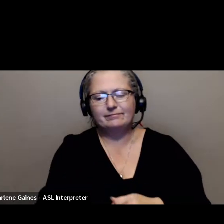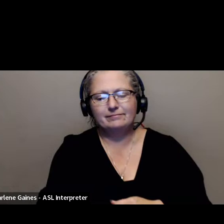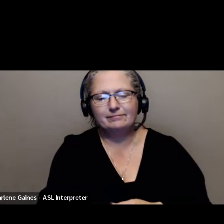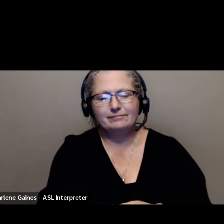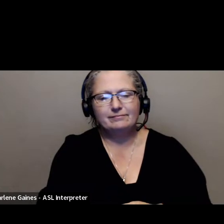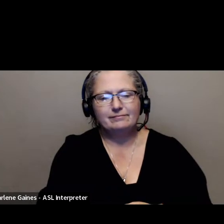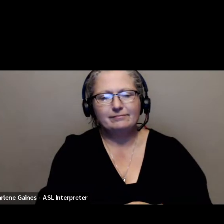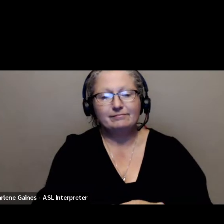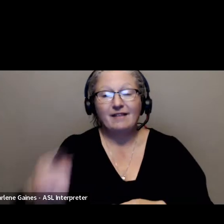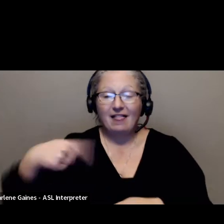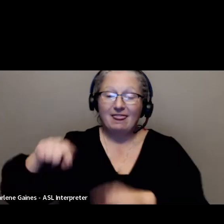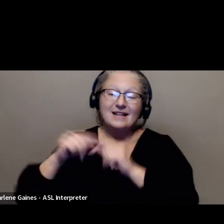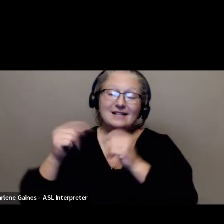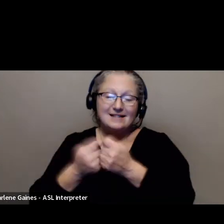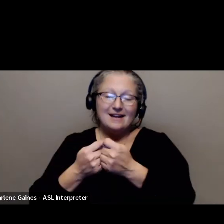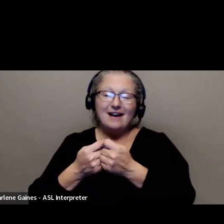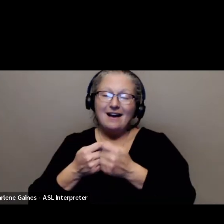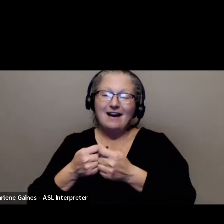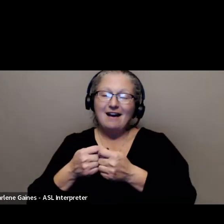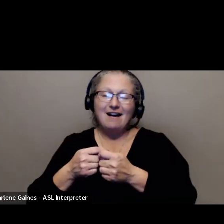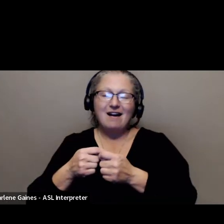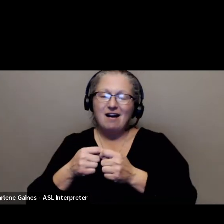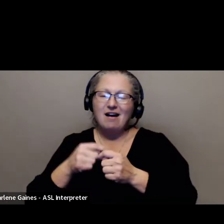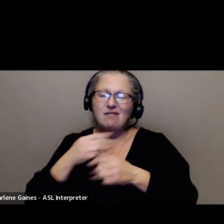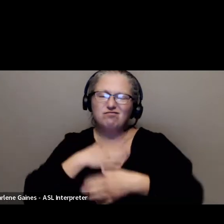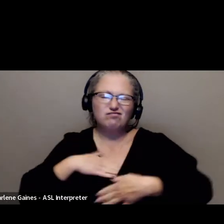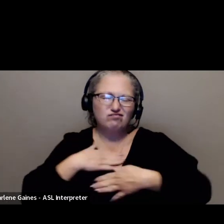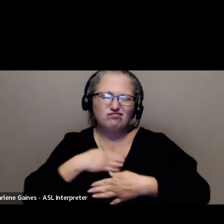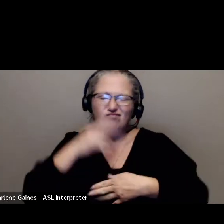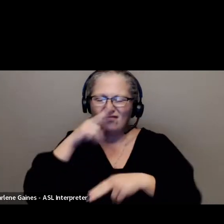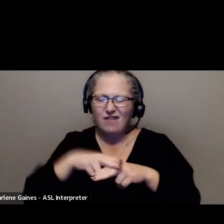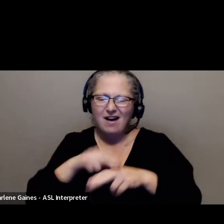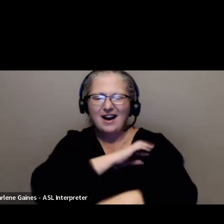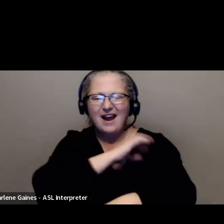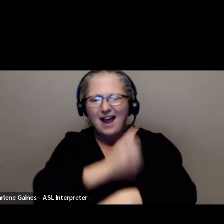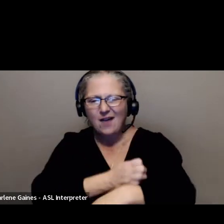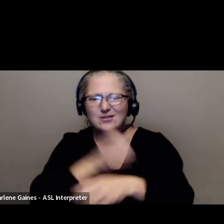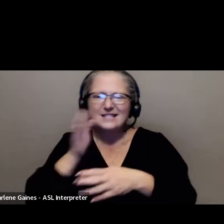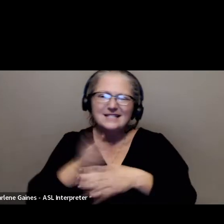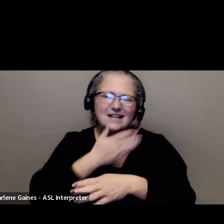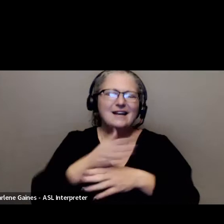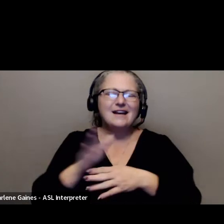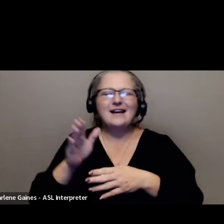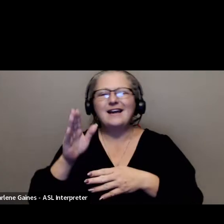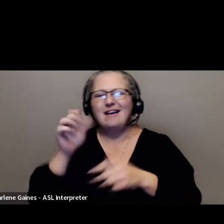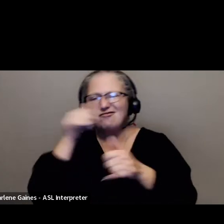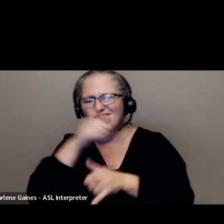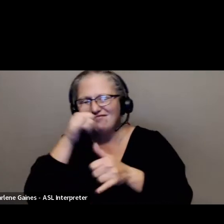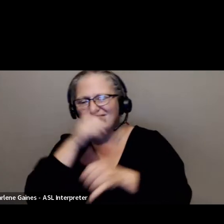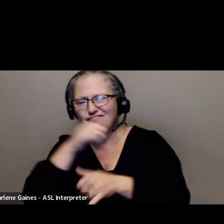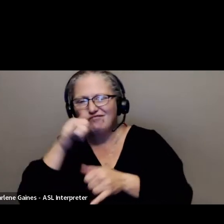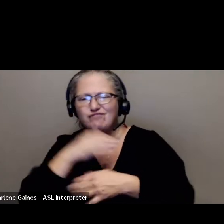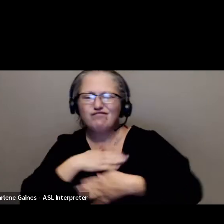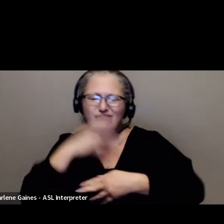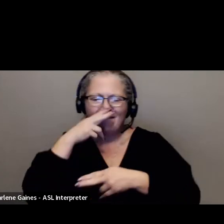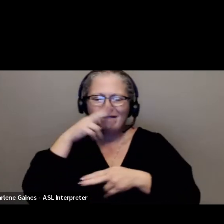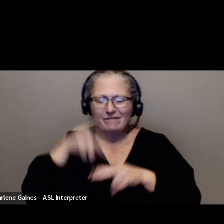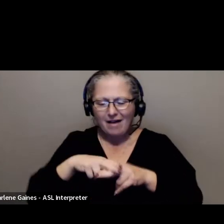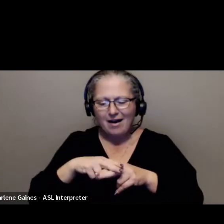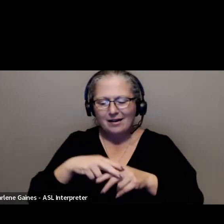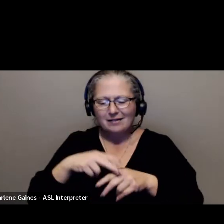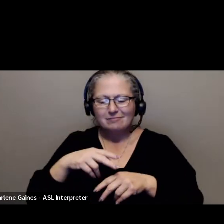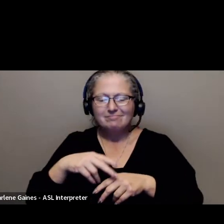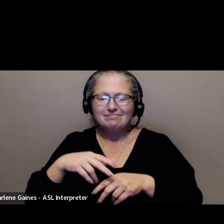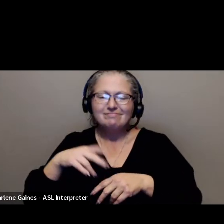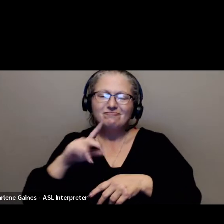And this team really found a way to have fun all season. A lot of energy, a lot of singing, a lot of goofing around and having fun. And that